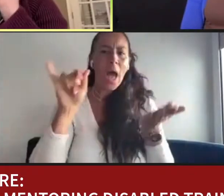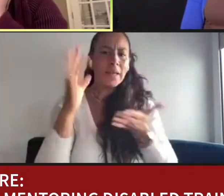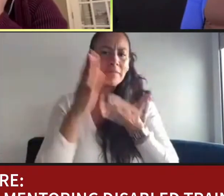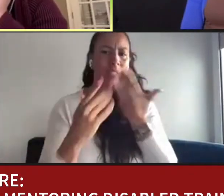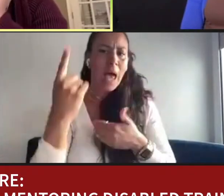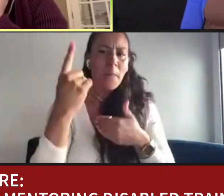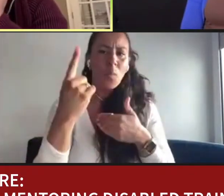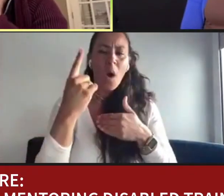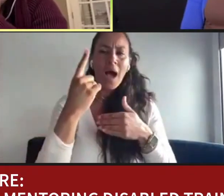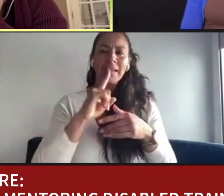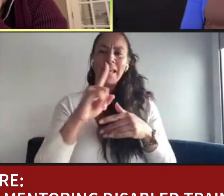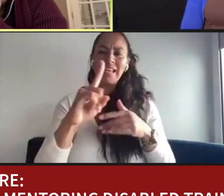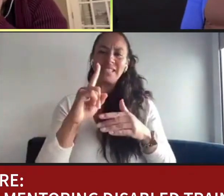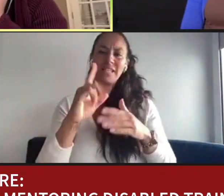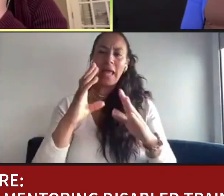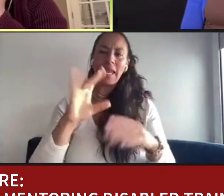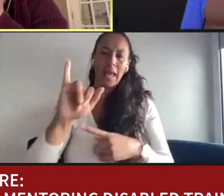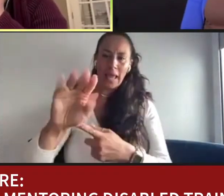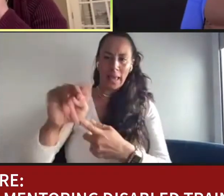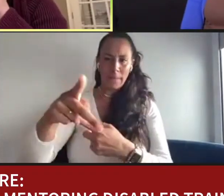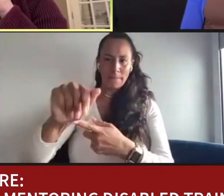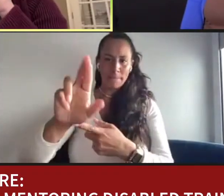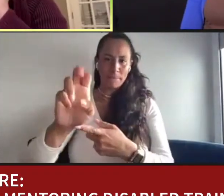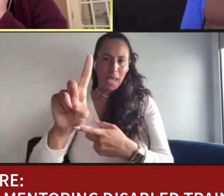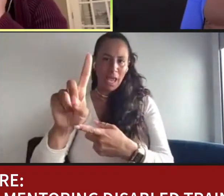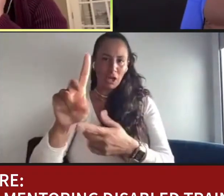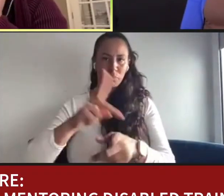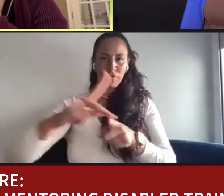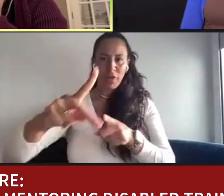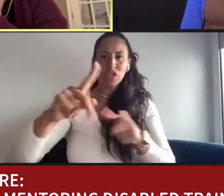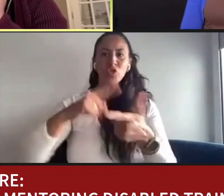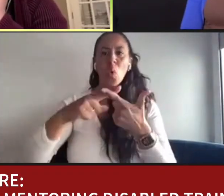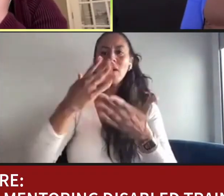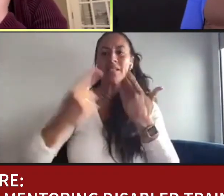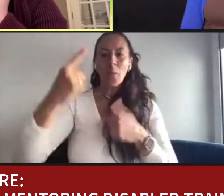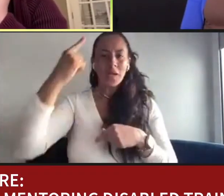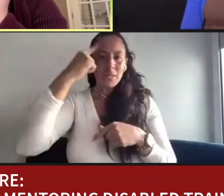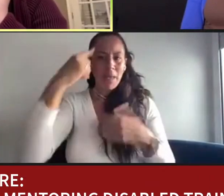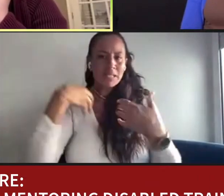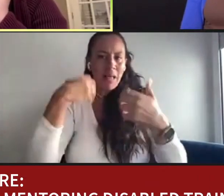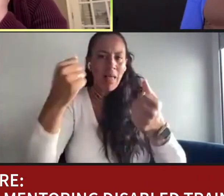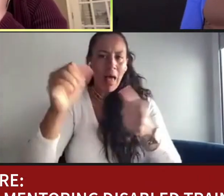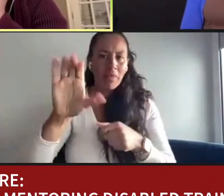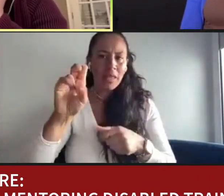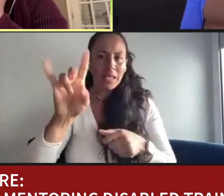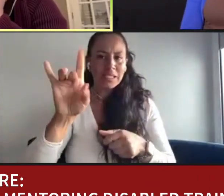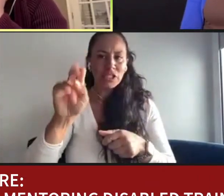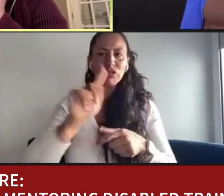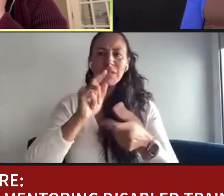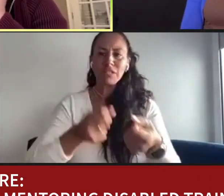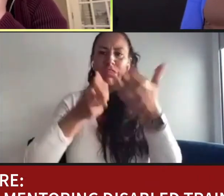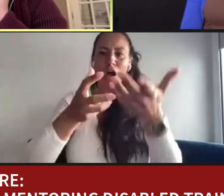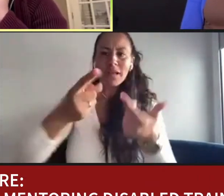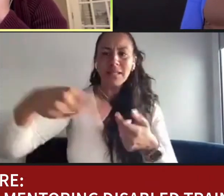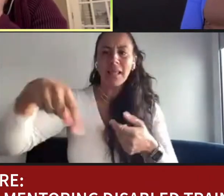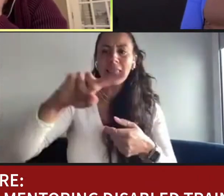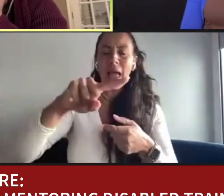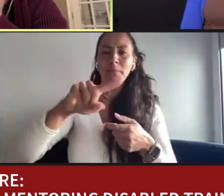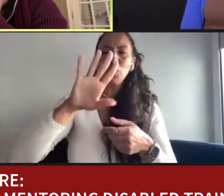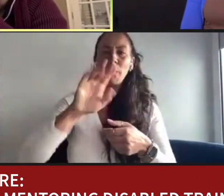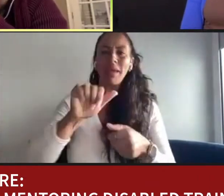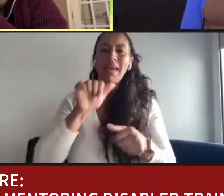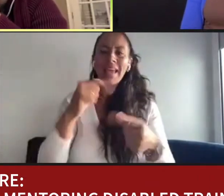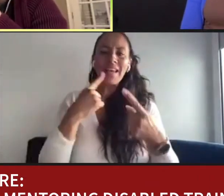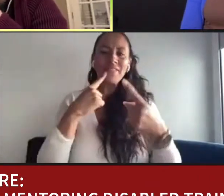an impaired professional? What if someone's mental health condition is causing them to be an